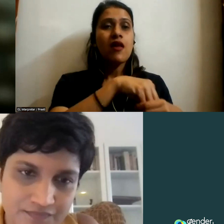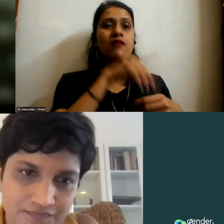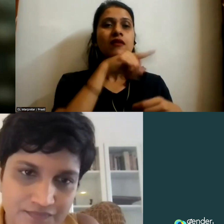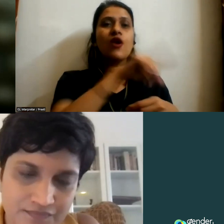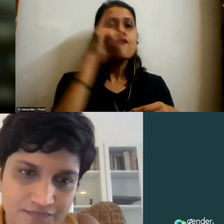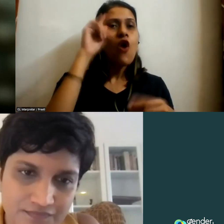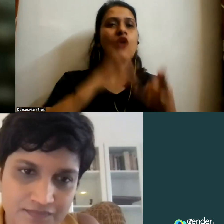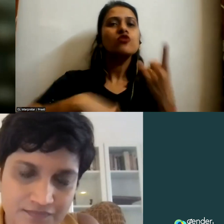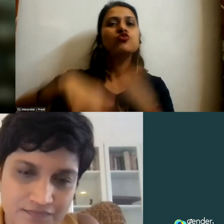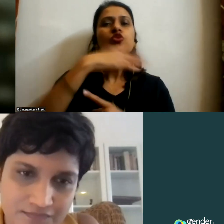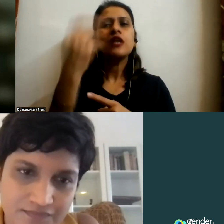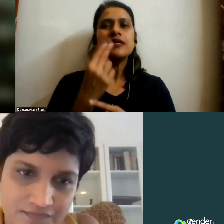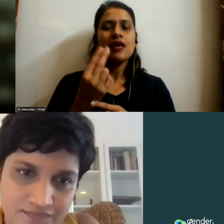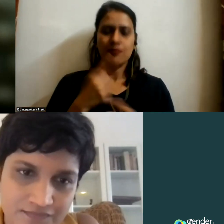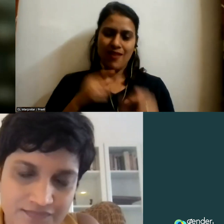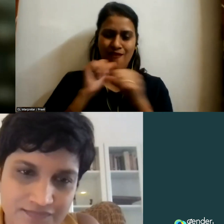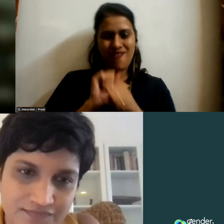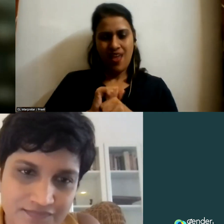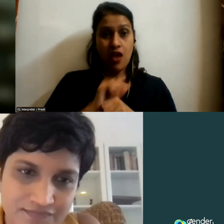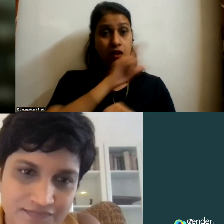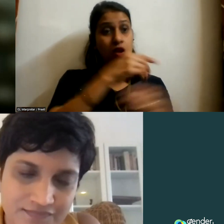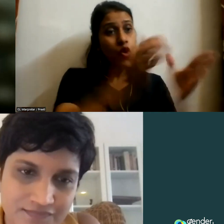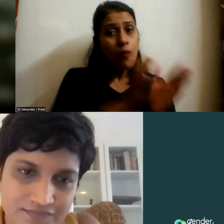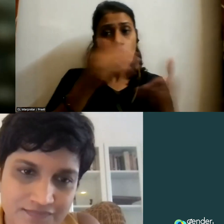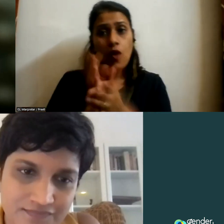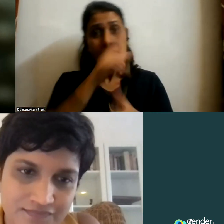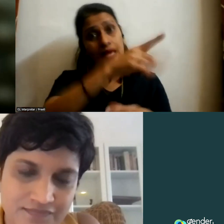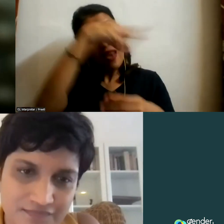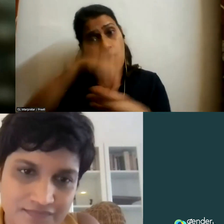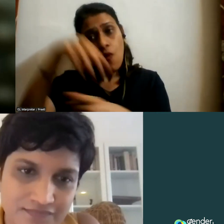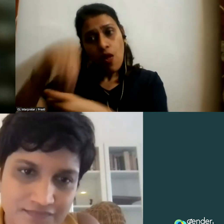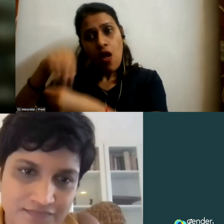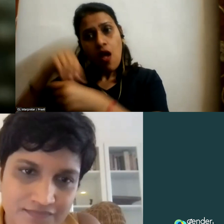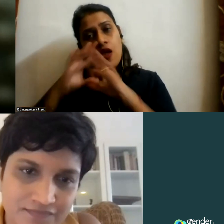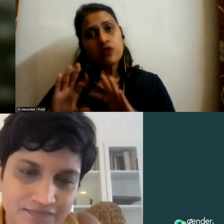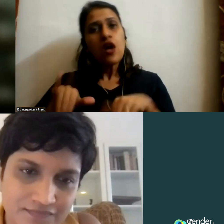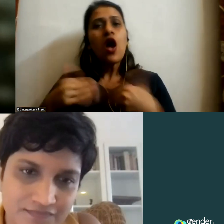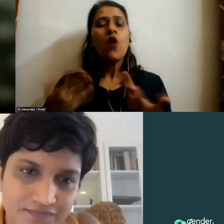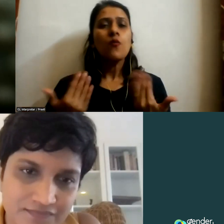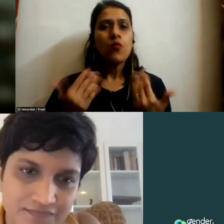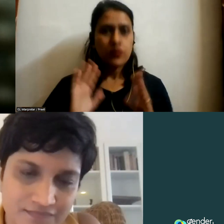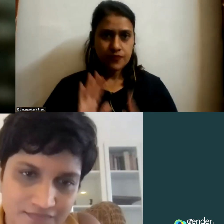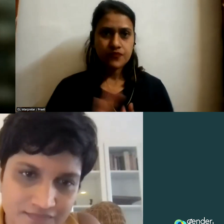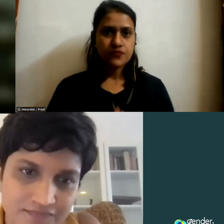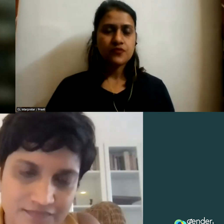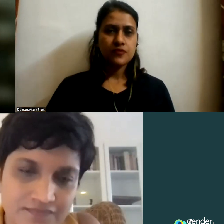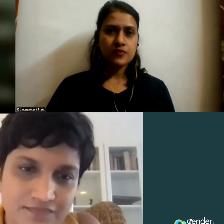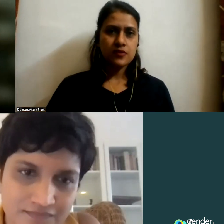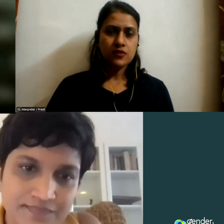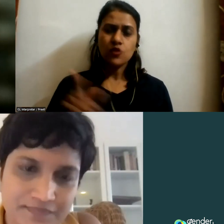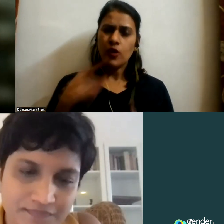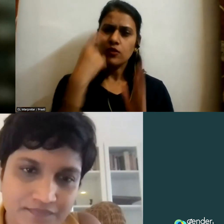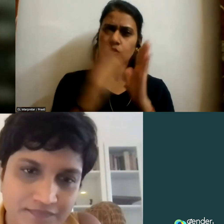design process itself. So in the past, whatever projects that you worked on, or the way you're trying to inculcate these